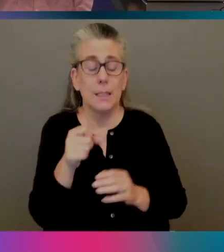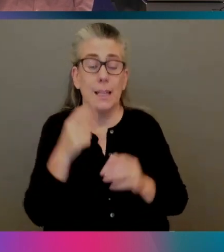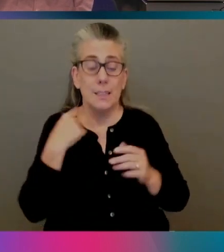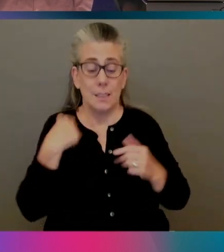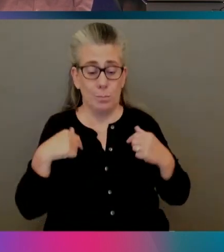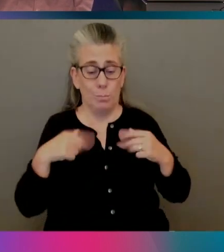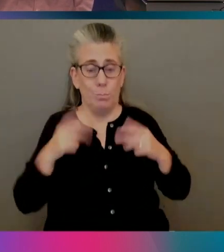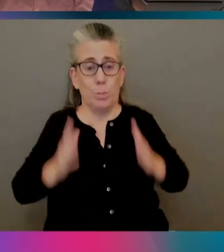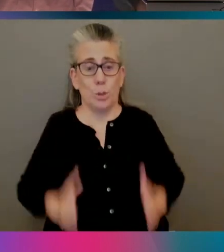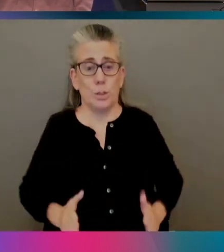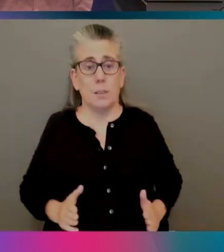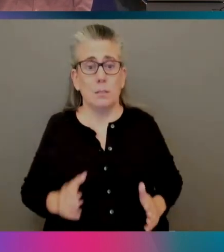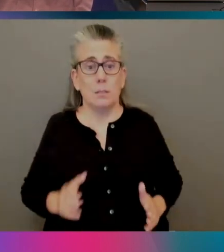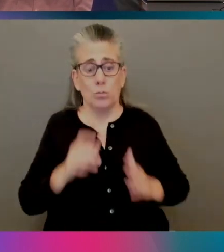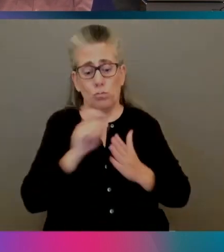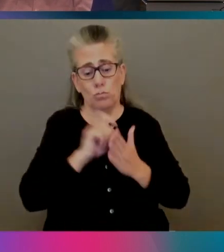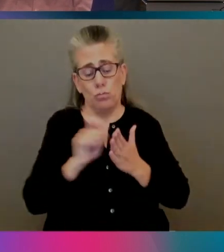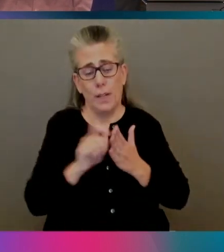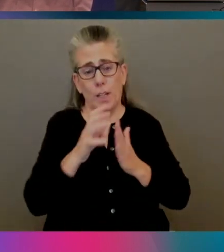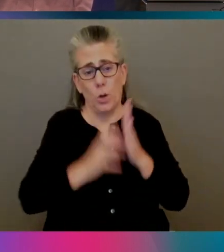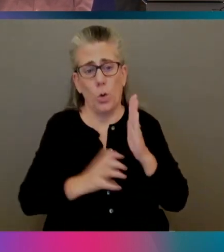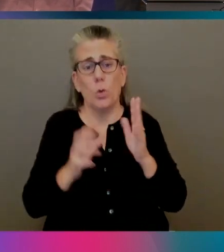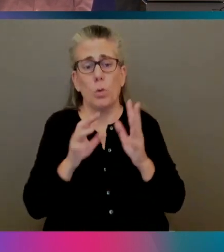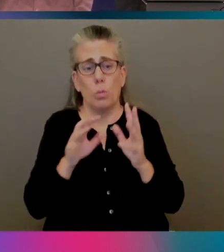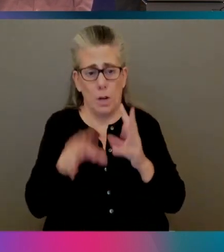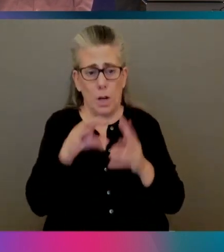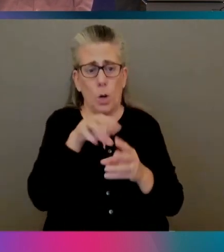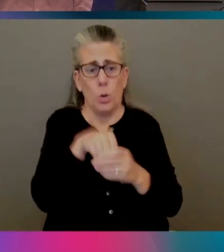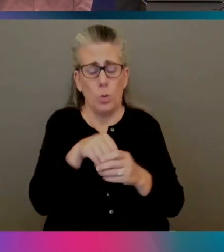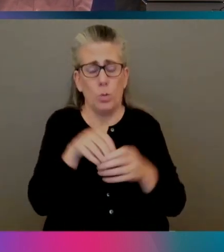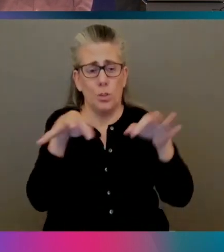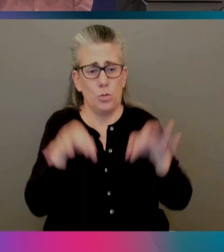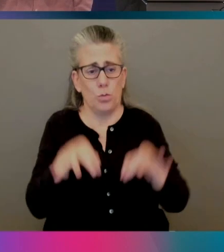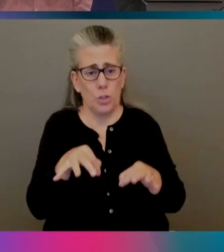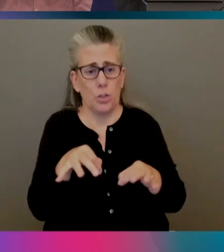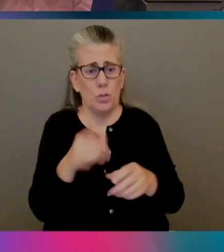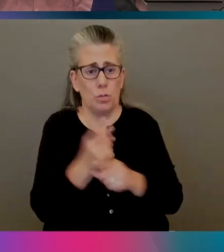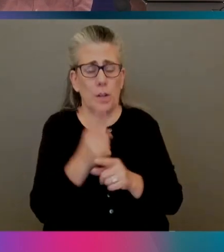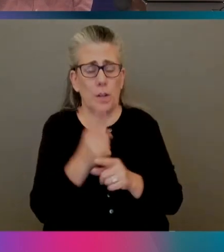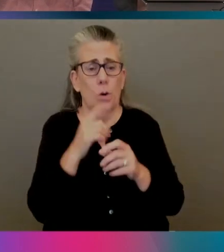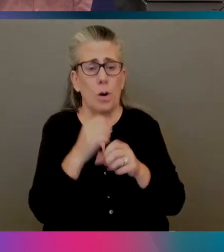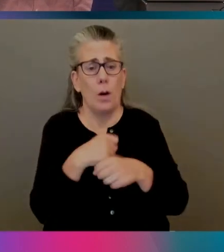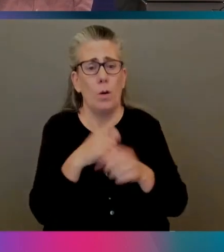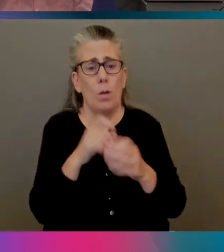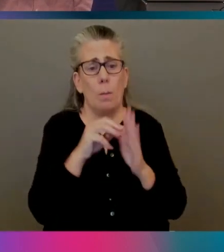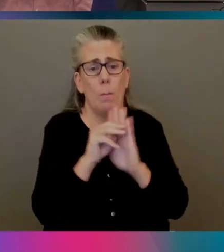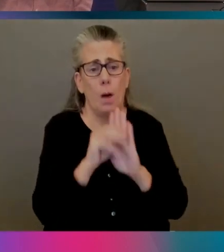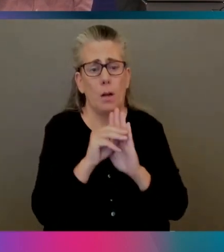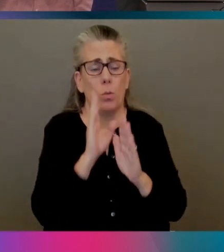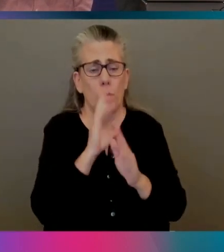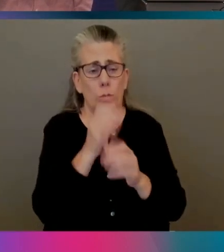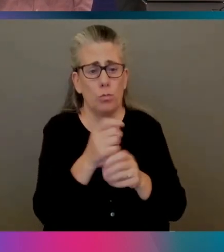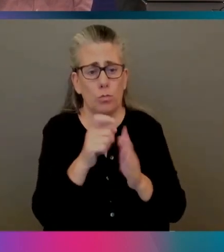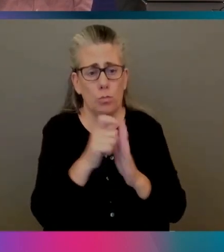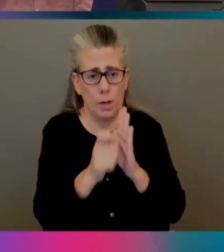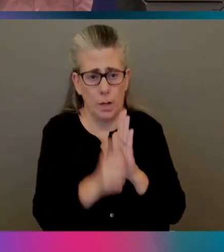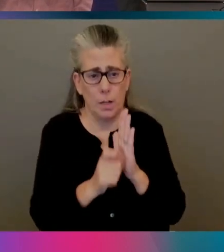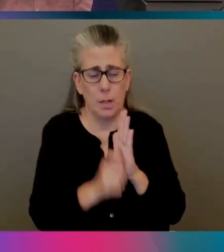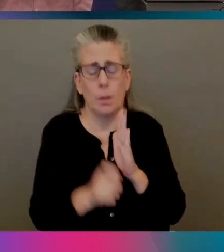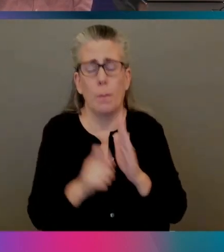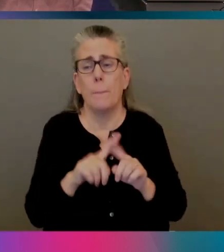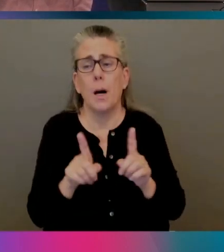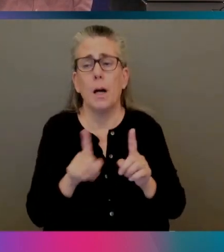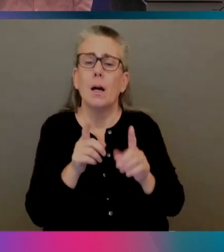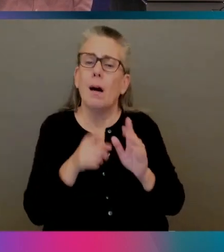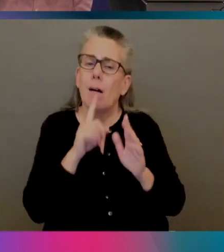code after given an instruction, the model writes. But even then, sometimes it's very similar to code that could be found in training data. So the